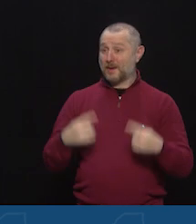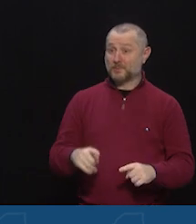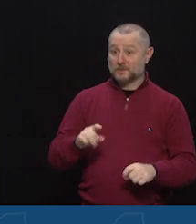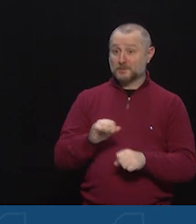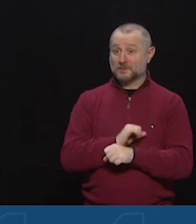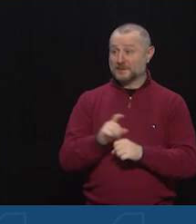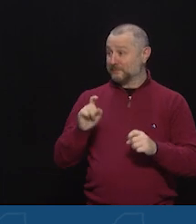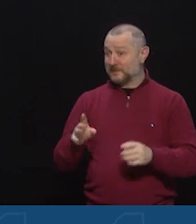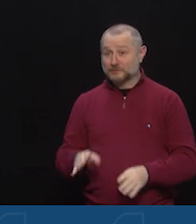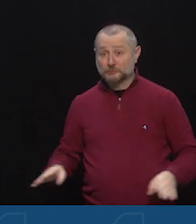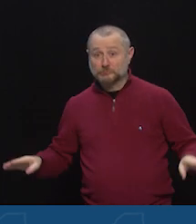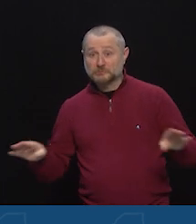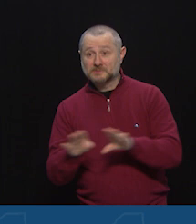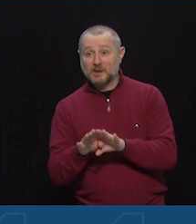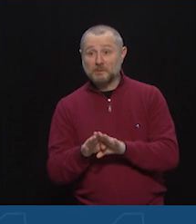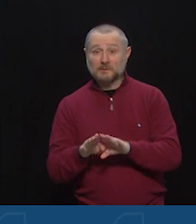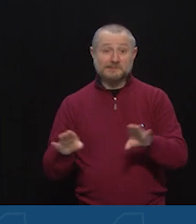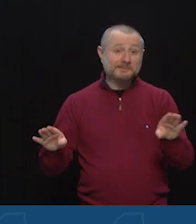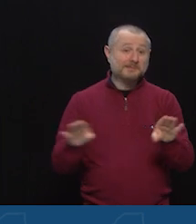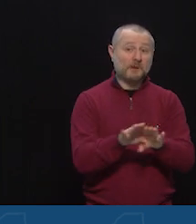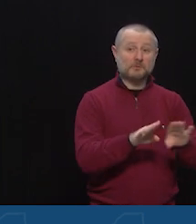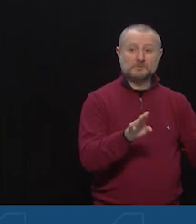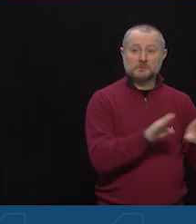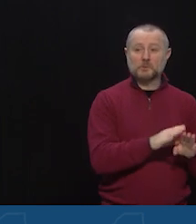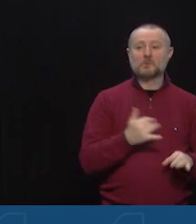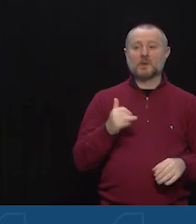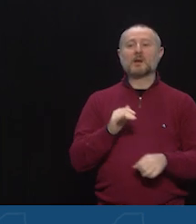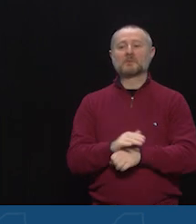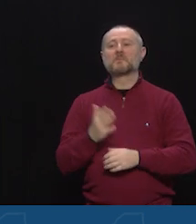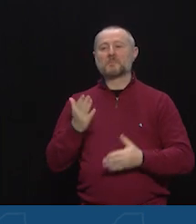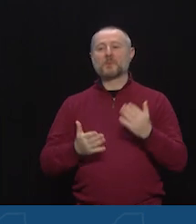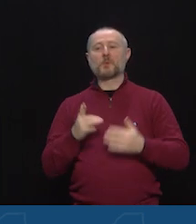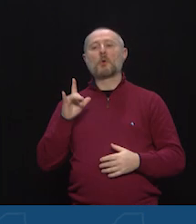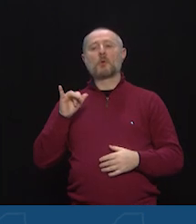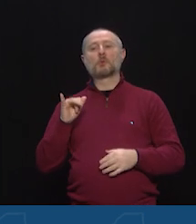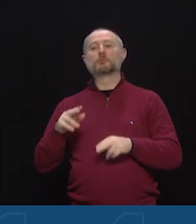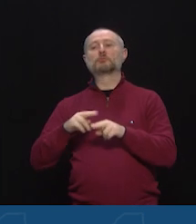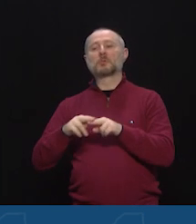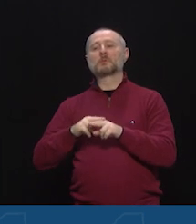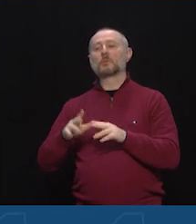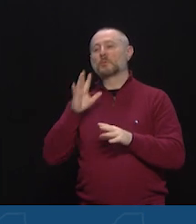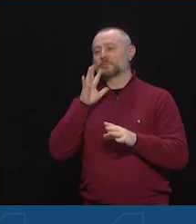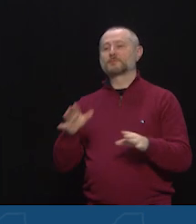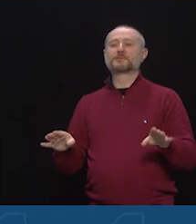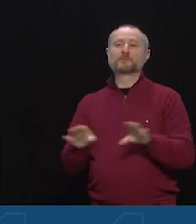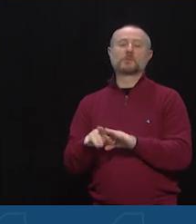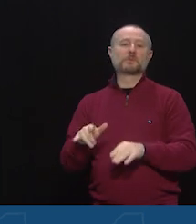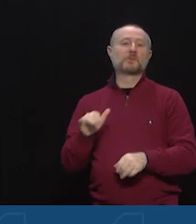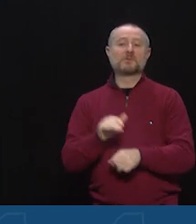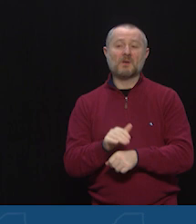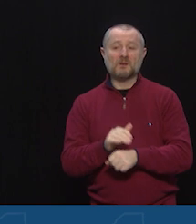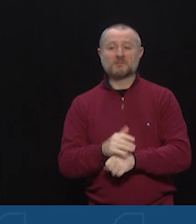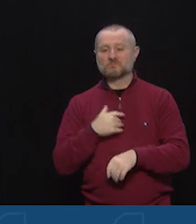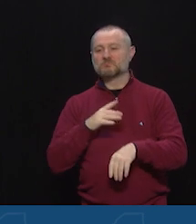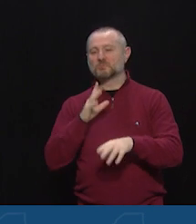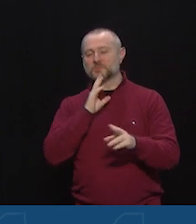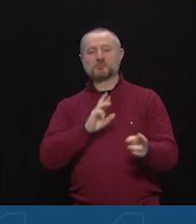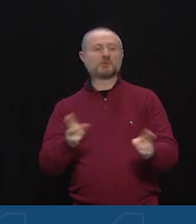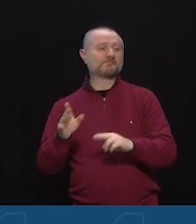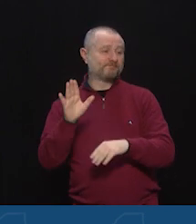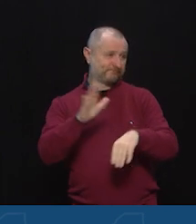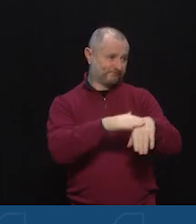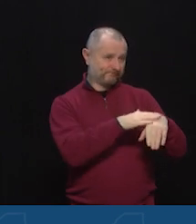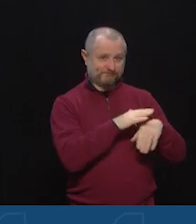likely to have a shutdown tonight on the Long Island Railroad, so be prepared for that, that we